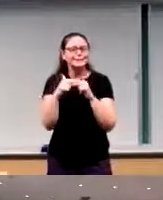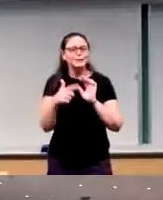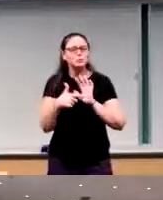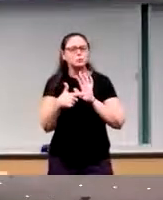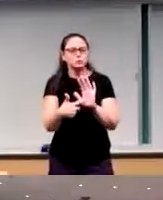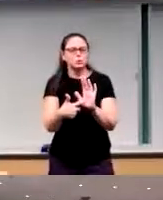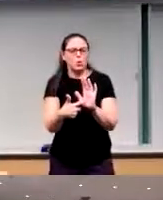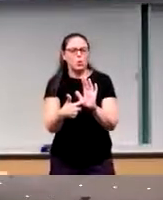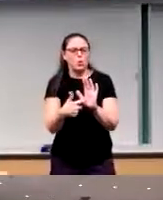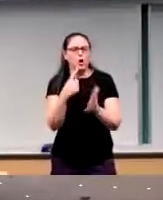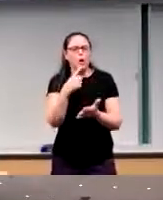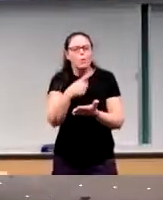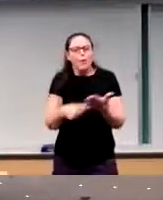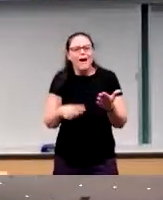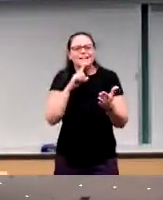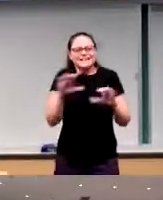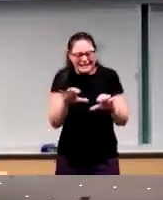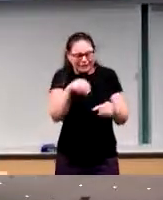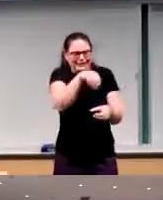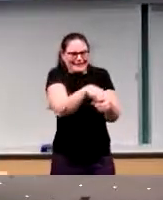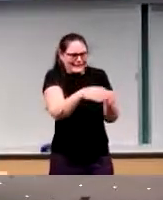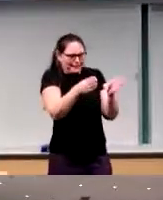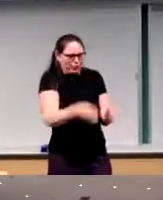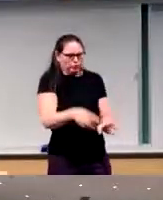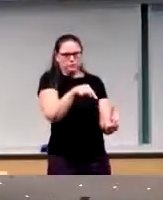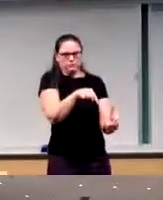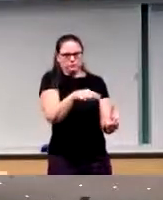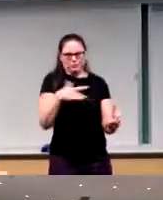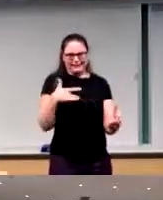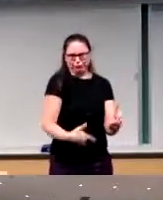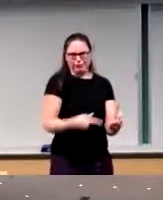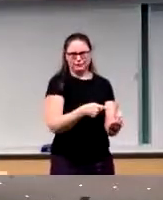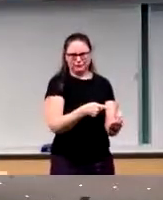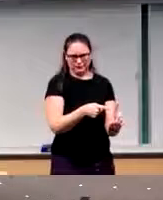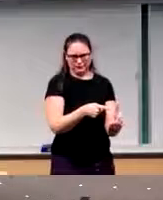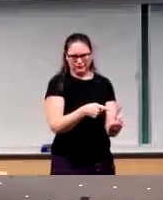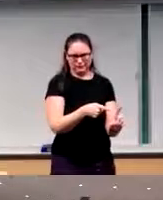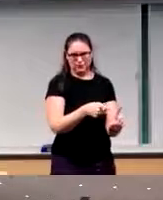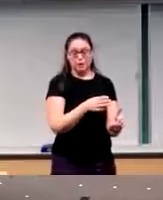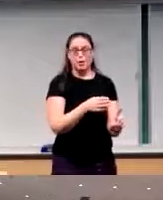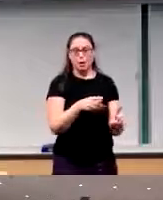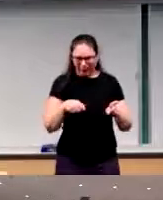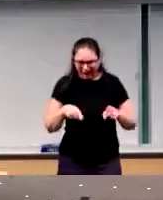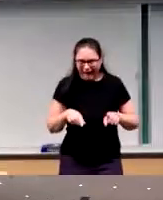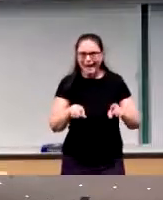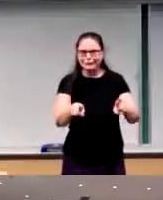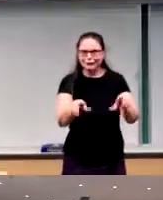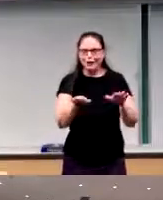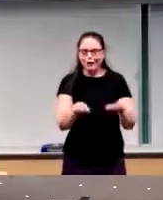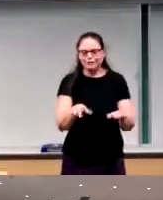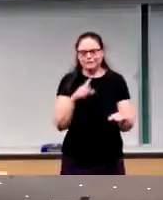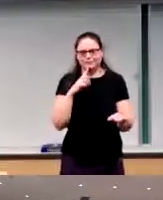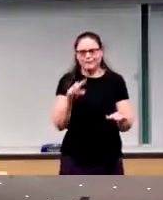graphs that show what is the actual in-person trend, and then along with what is any sort